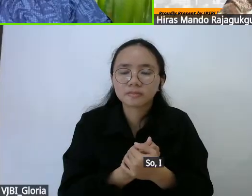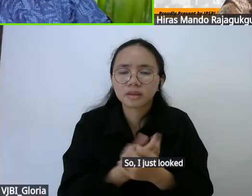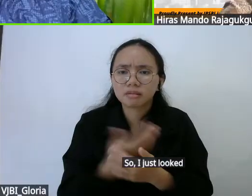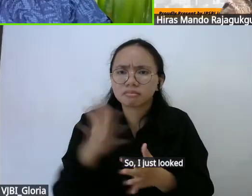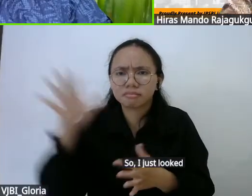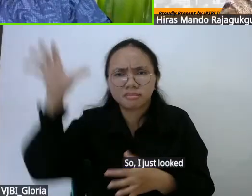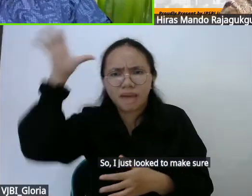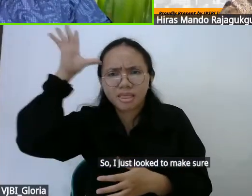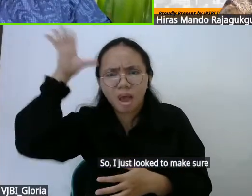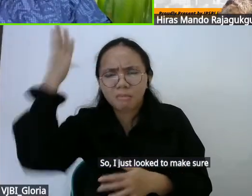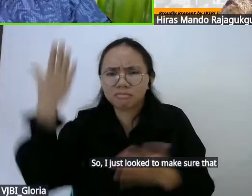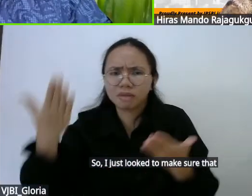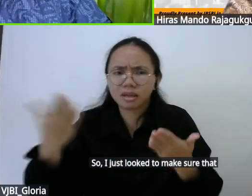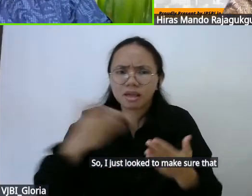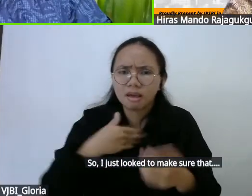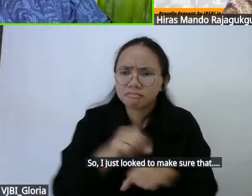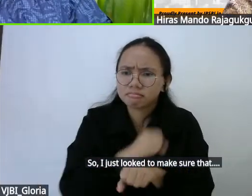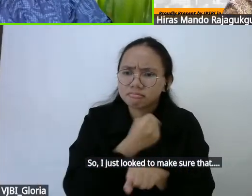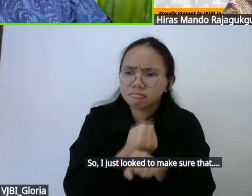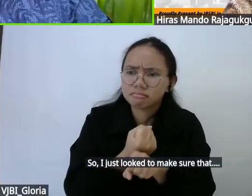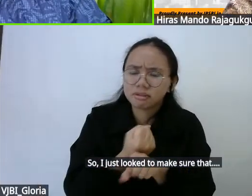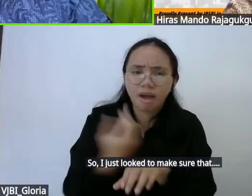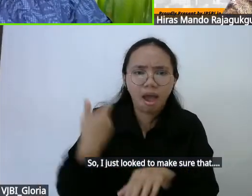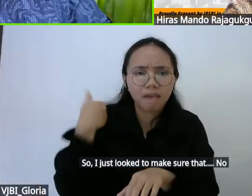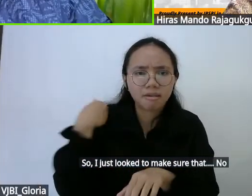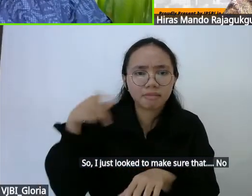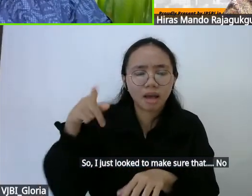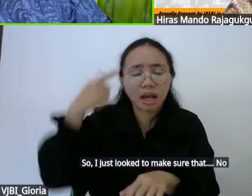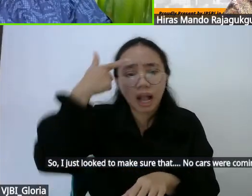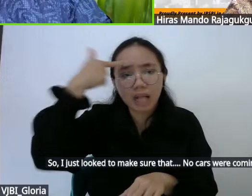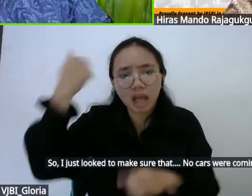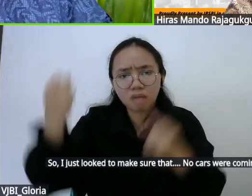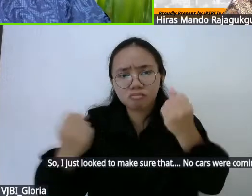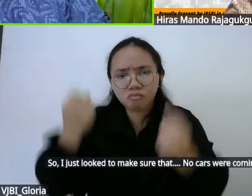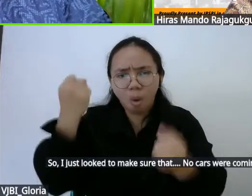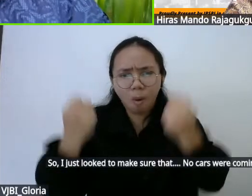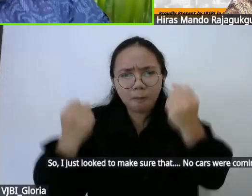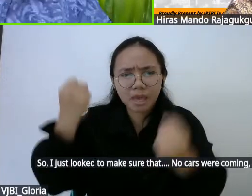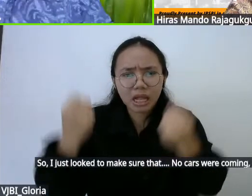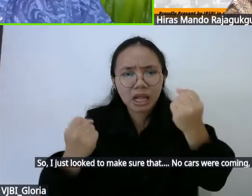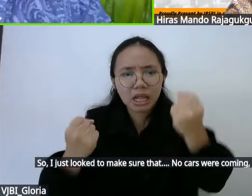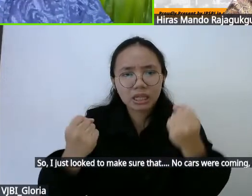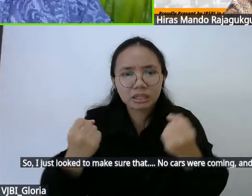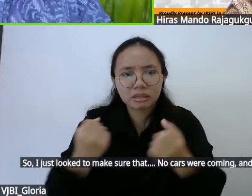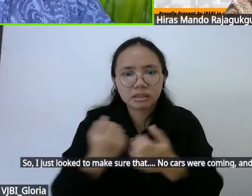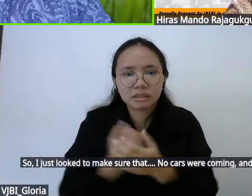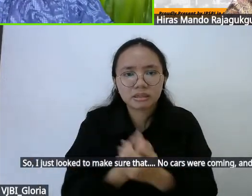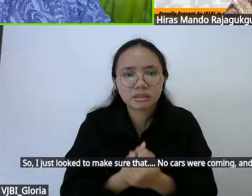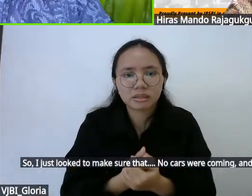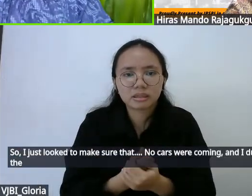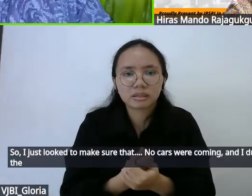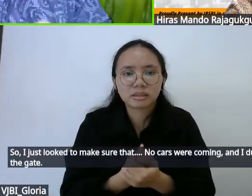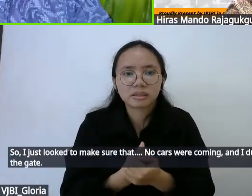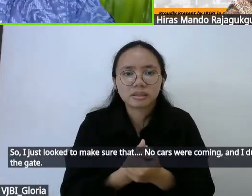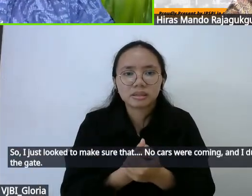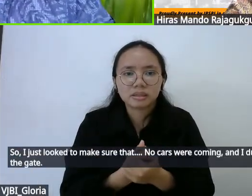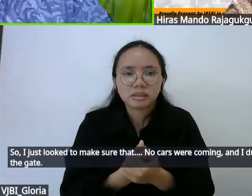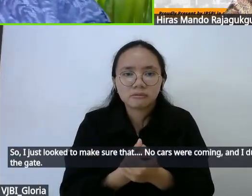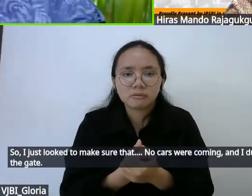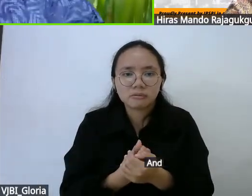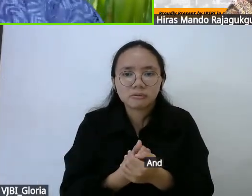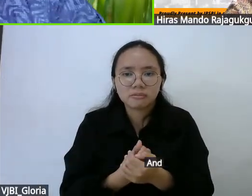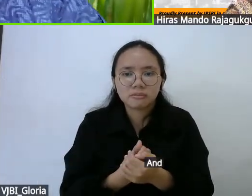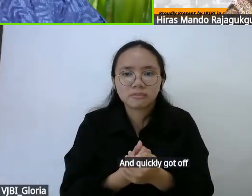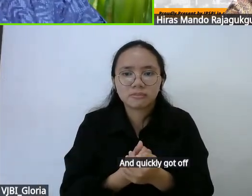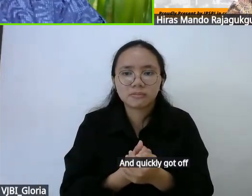make sure that no cars were coming, and I ducked under the gate and quickly got